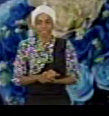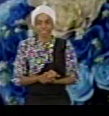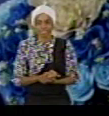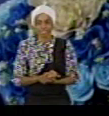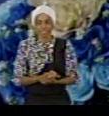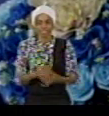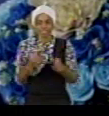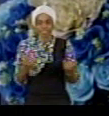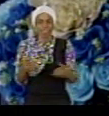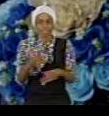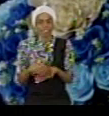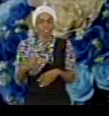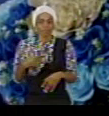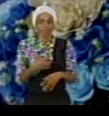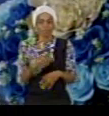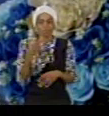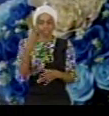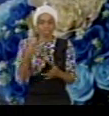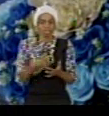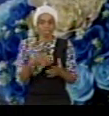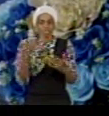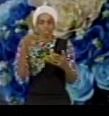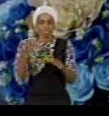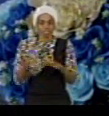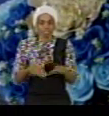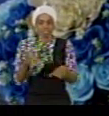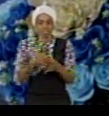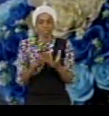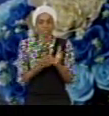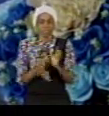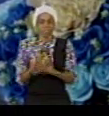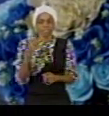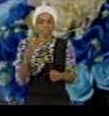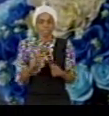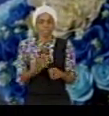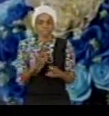look at speak yeah yeah leaflets we just sing together